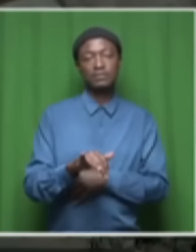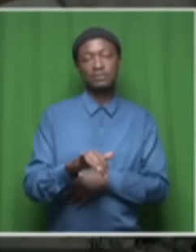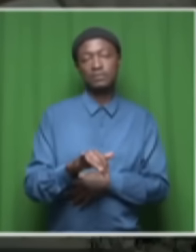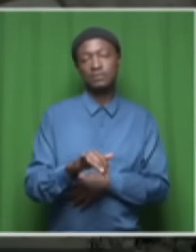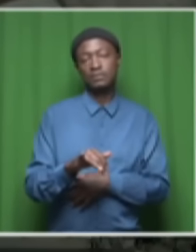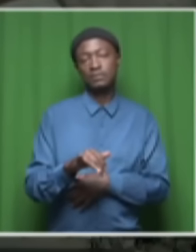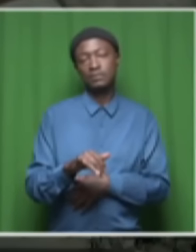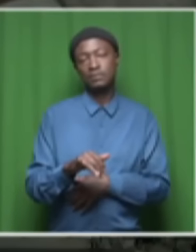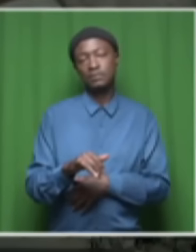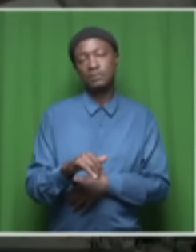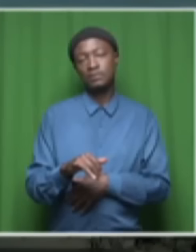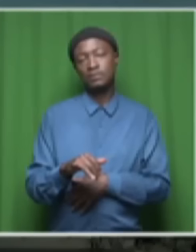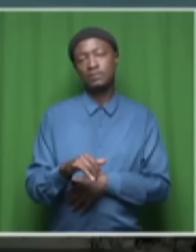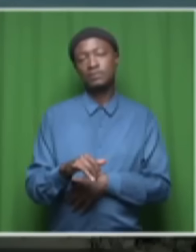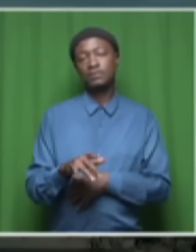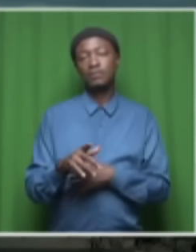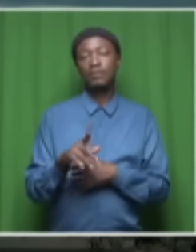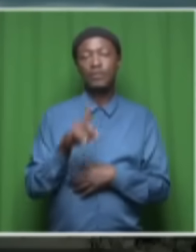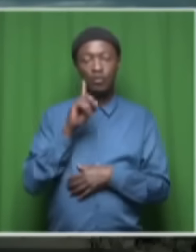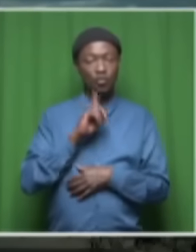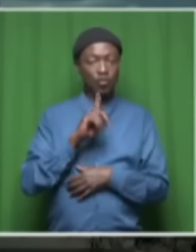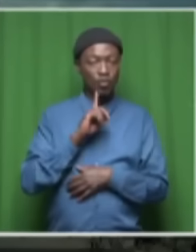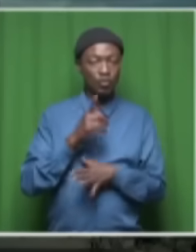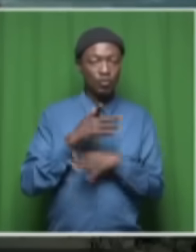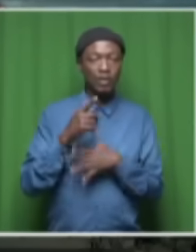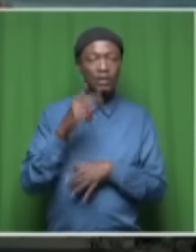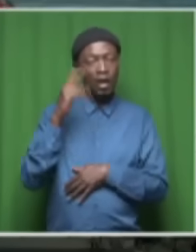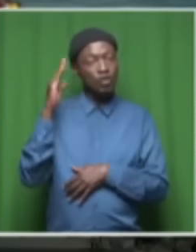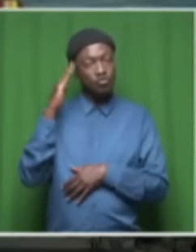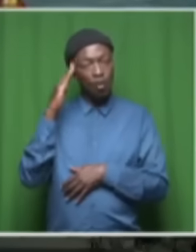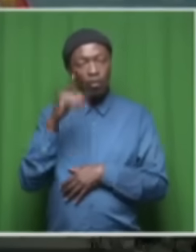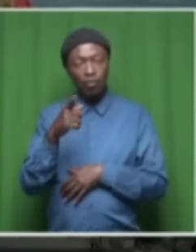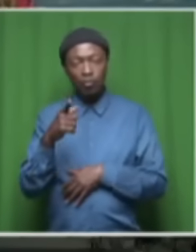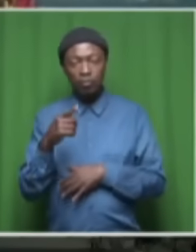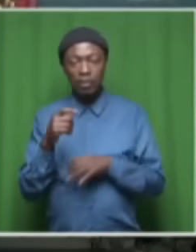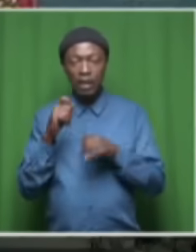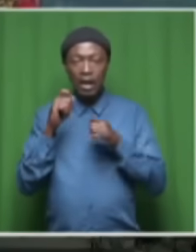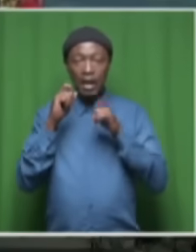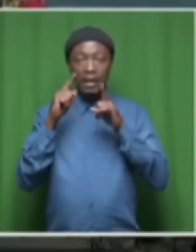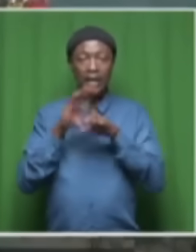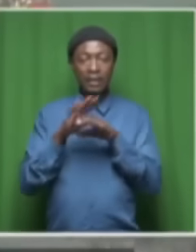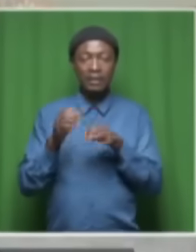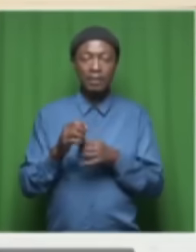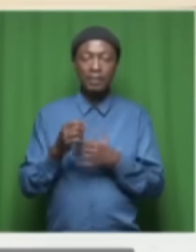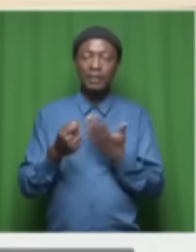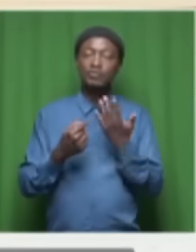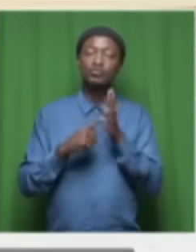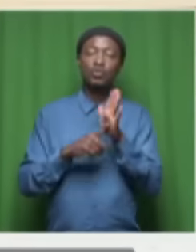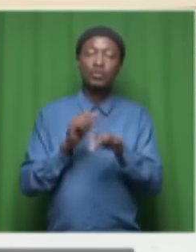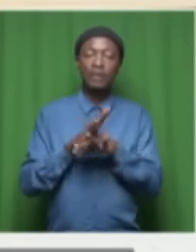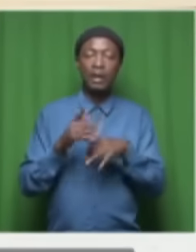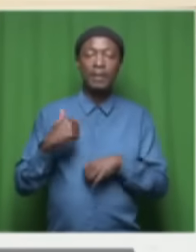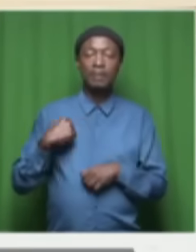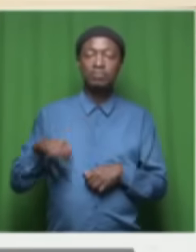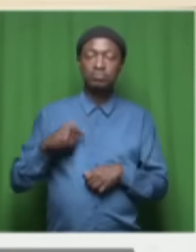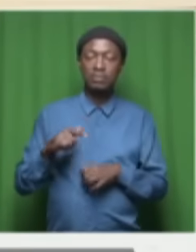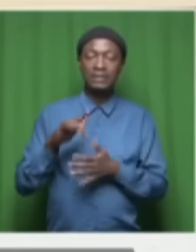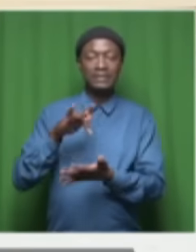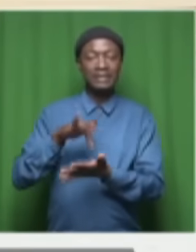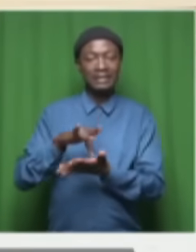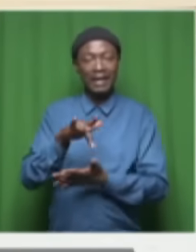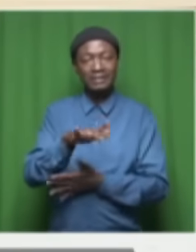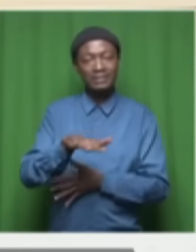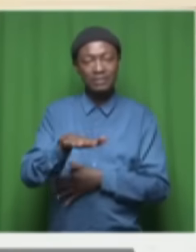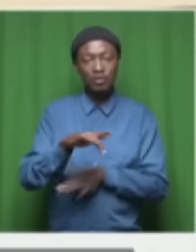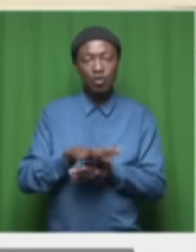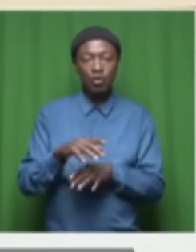you now and then take note of the alerts which are being issued by the municipal disaster management centers or